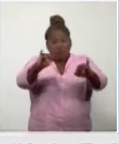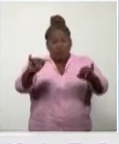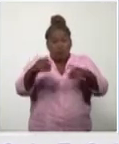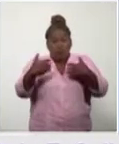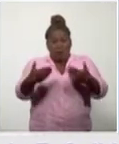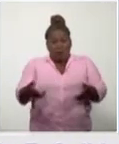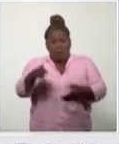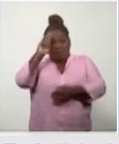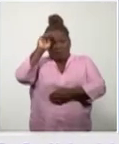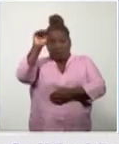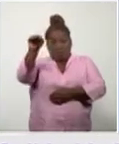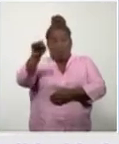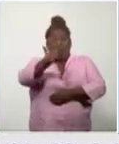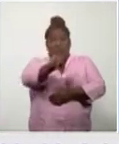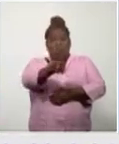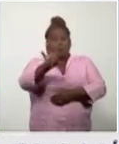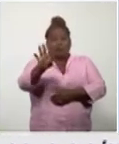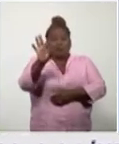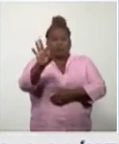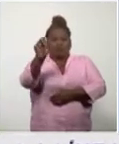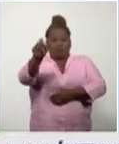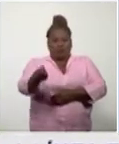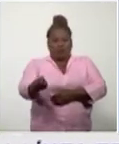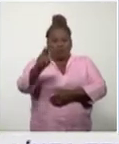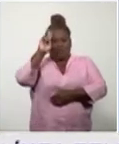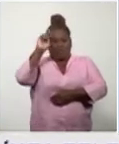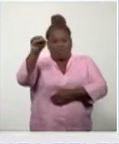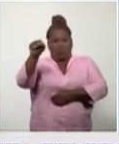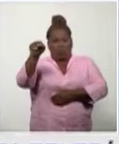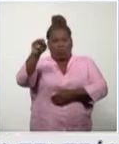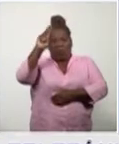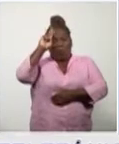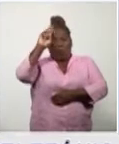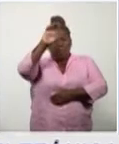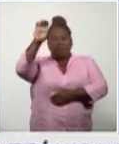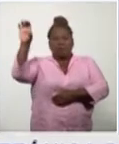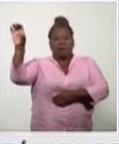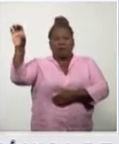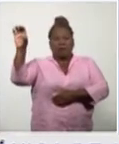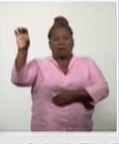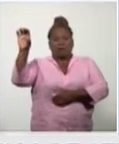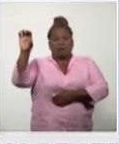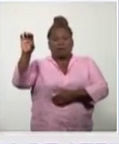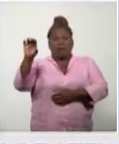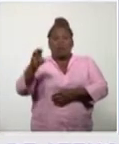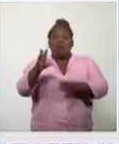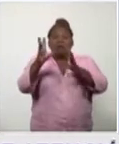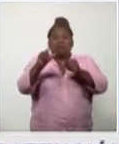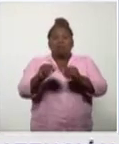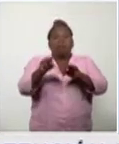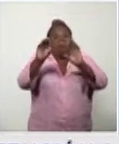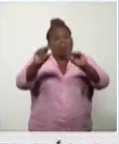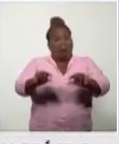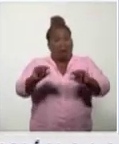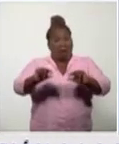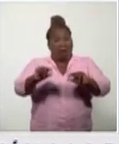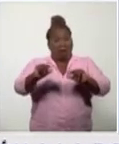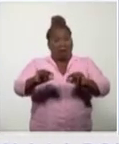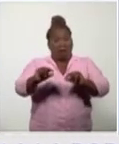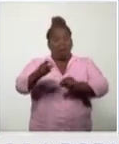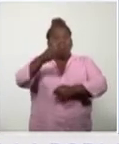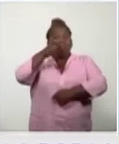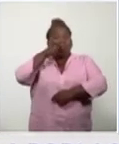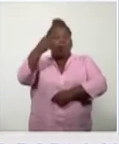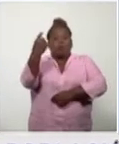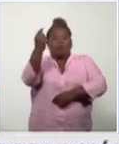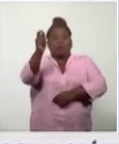448 patients, one of the lowest figures we have had. We had one in surveillance,